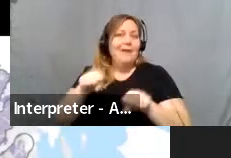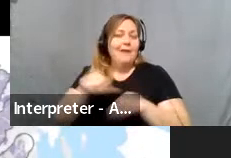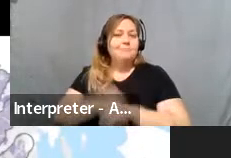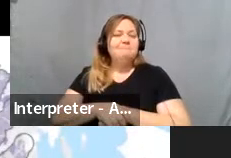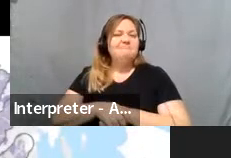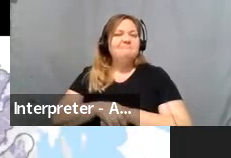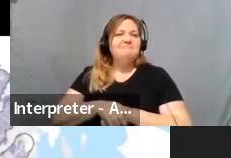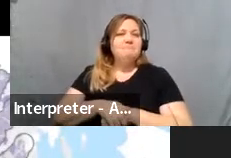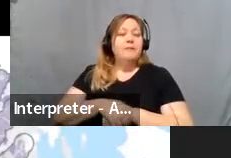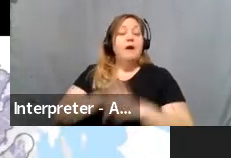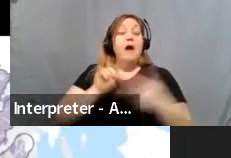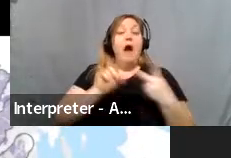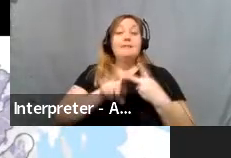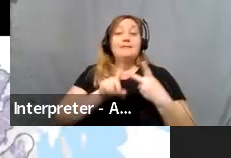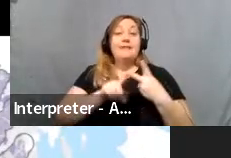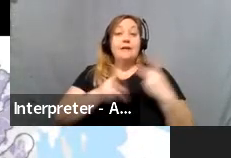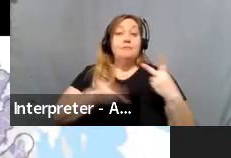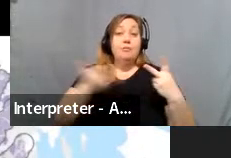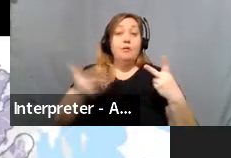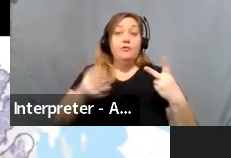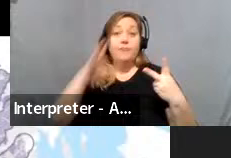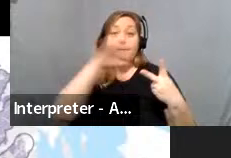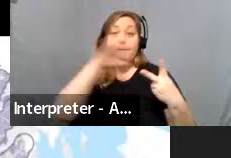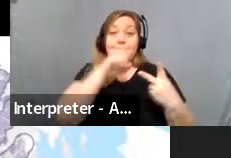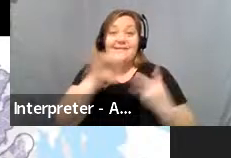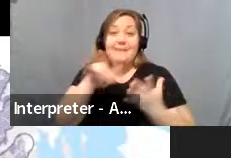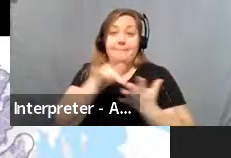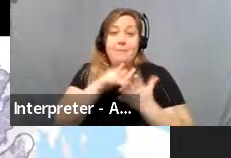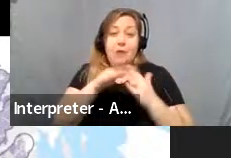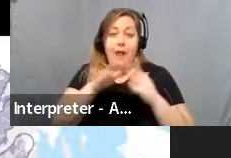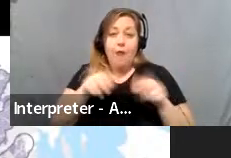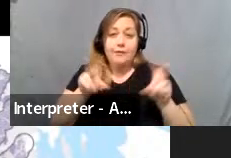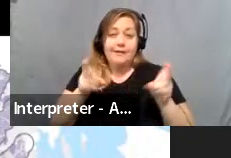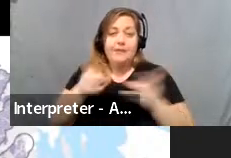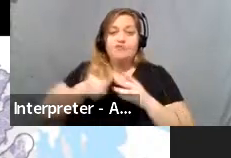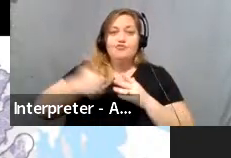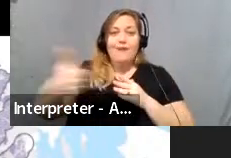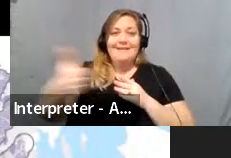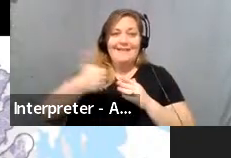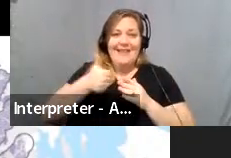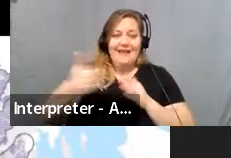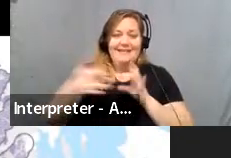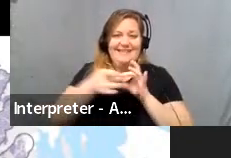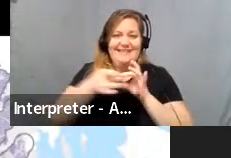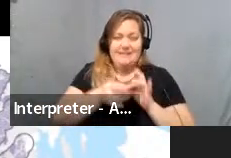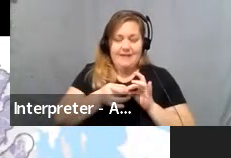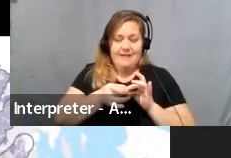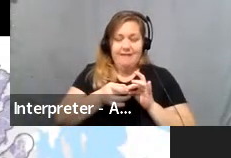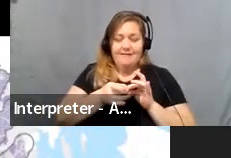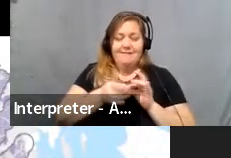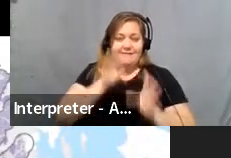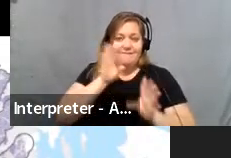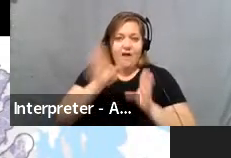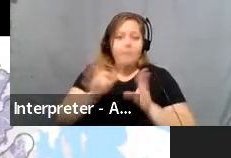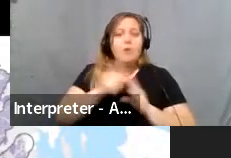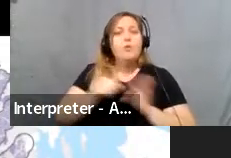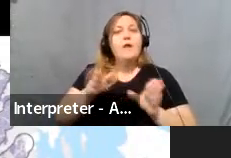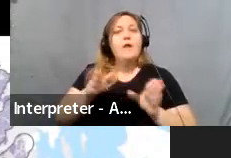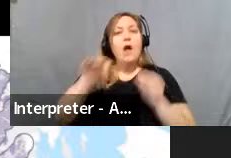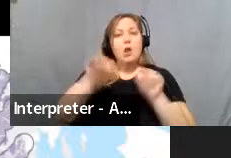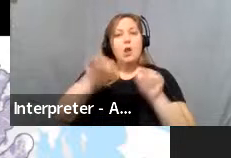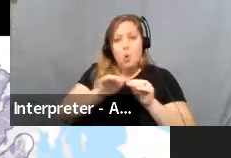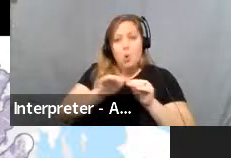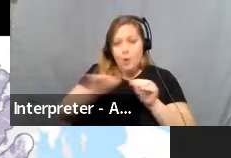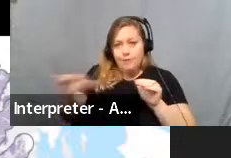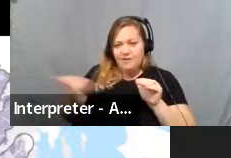Our second proposal for missing middle housing is transit-oriented development. Transit-oriented development will allow for low-rise buildings,